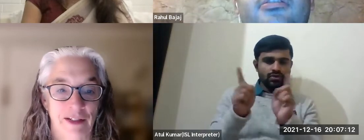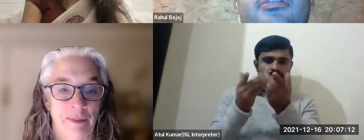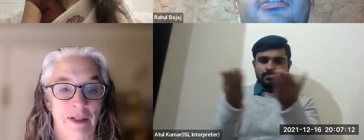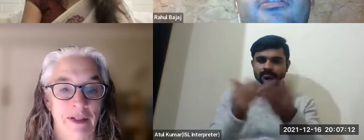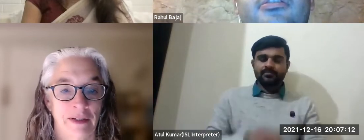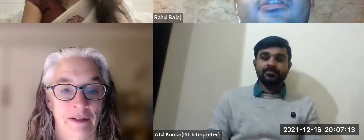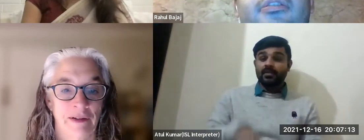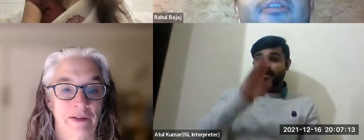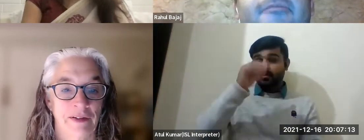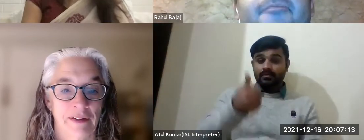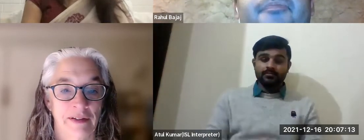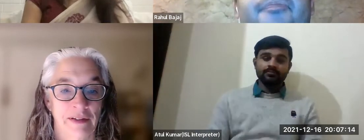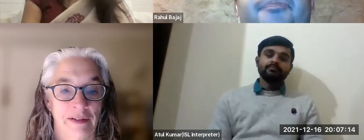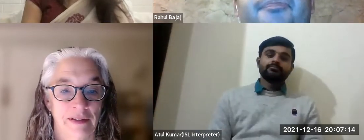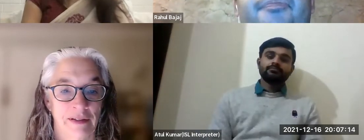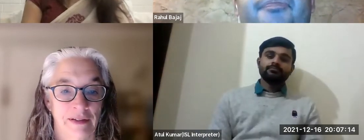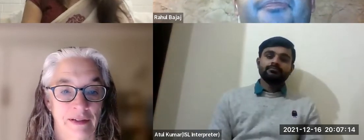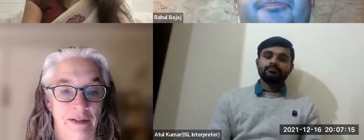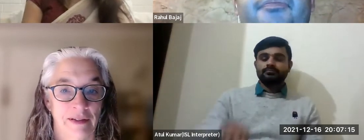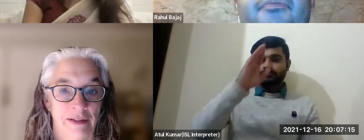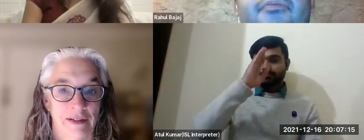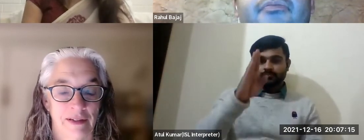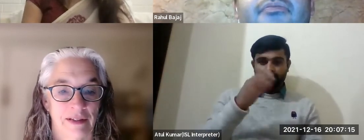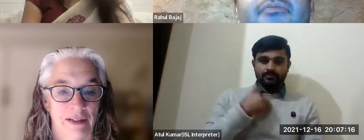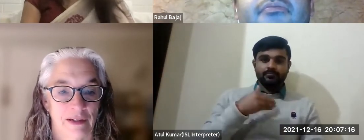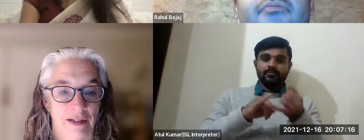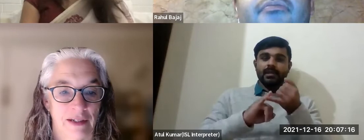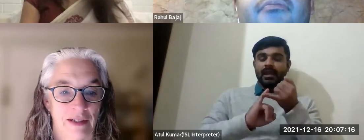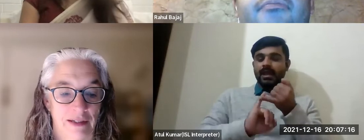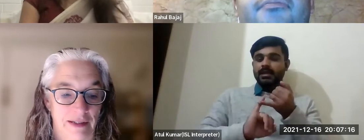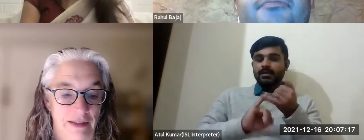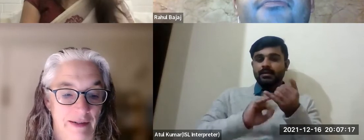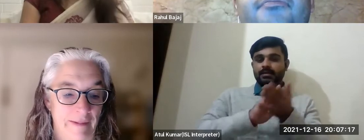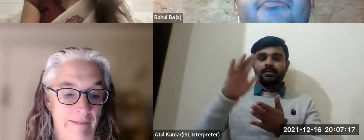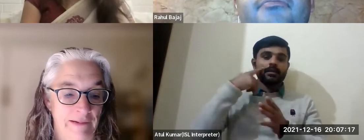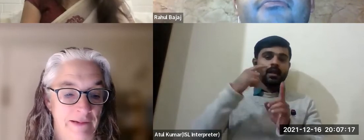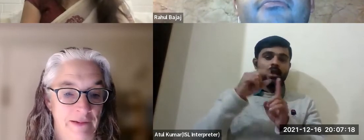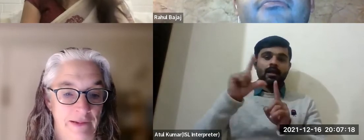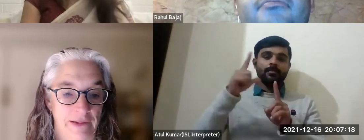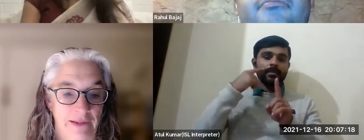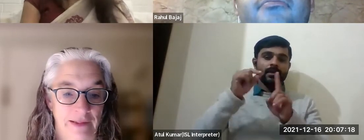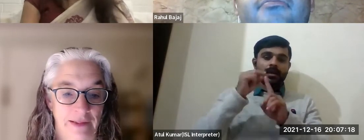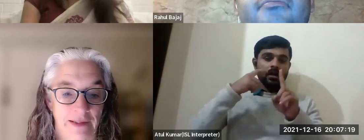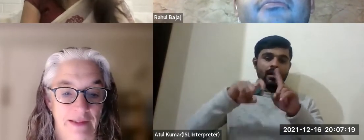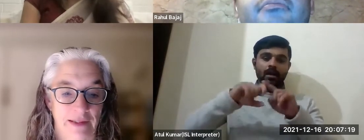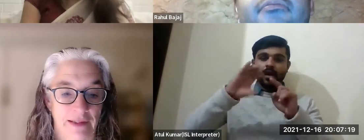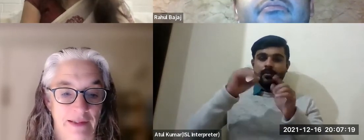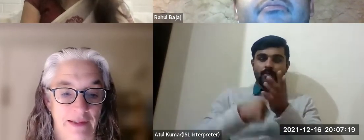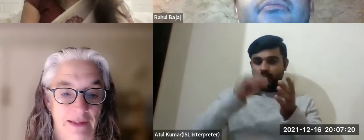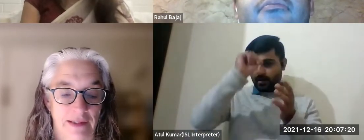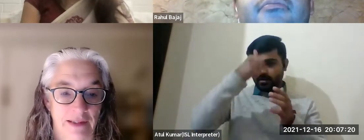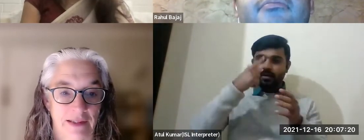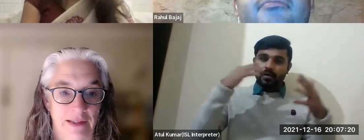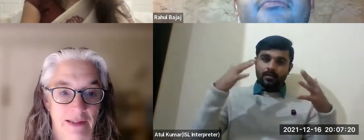Go ahead, Shilpi. Hi everybody, I'm Shilpi Kapoor. I am an Indian woman with long